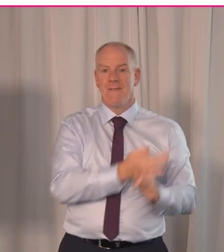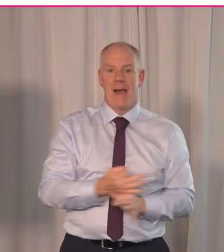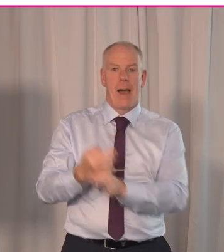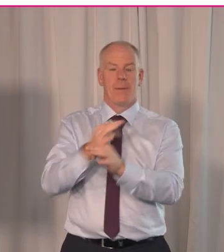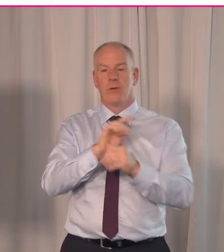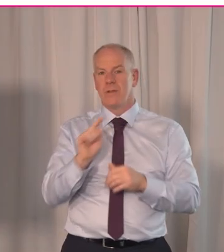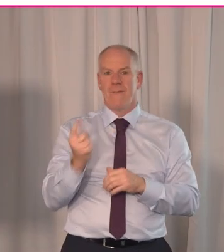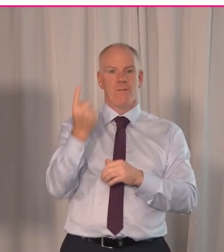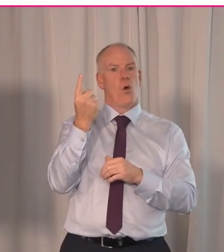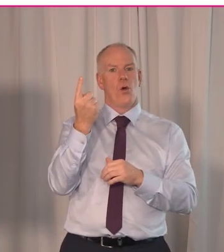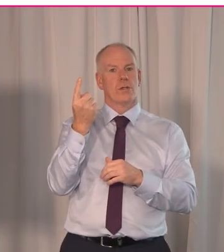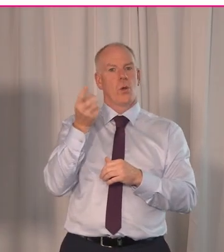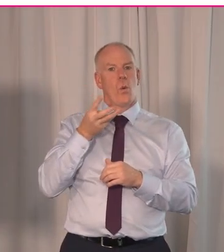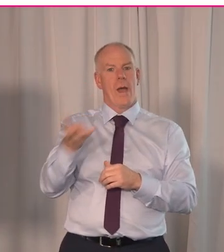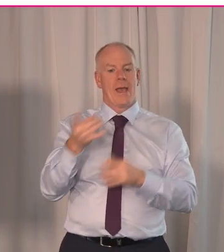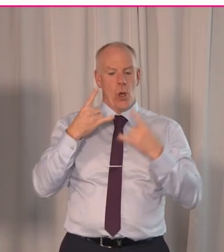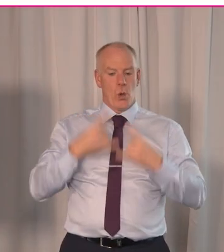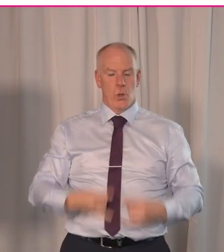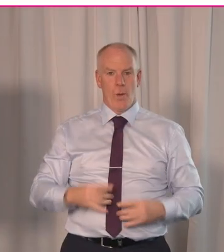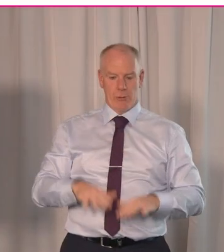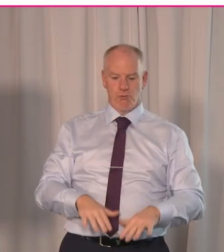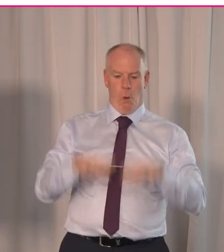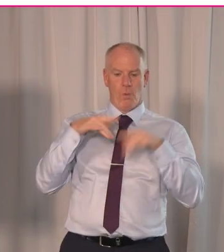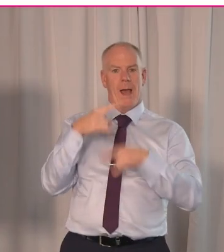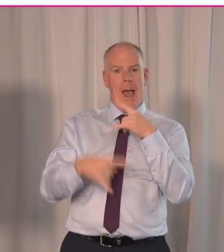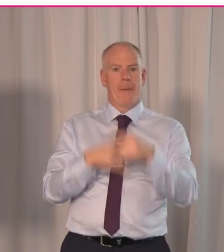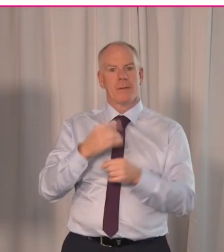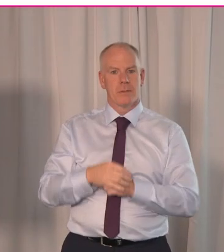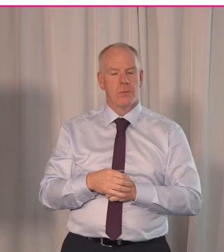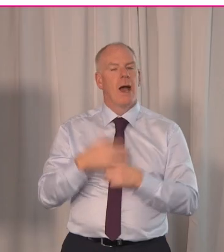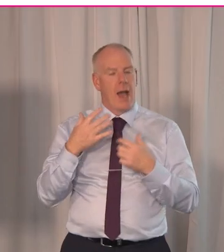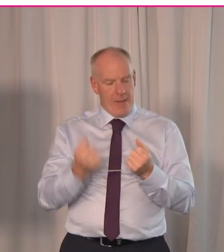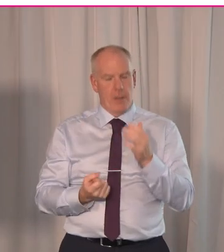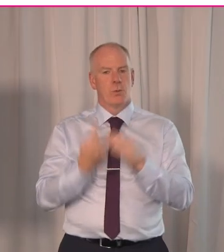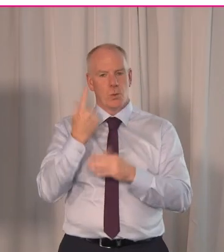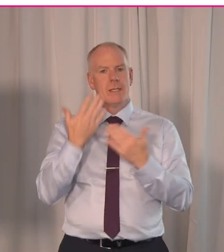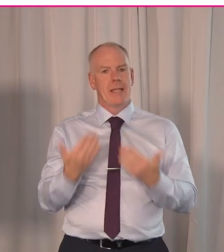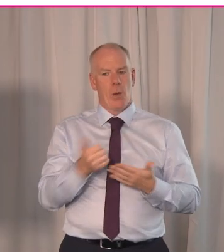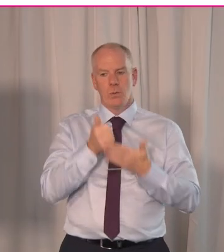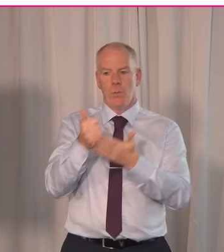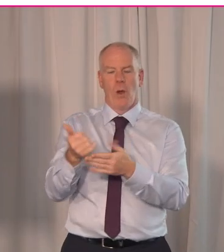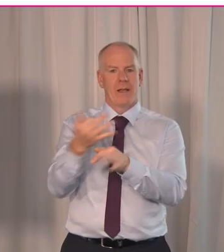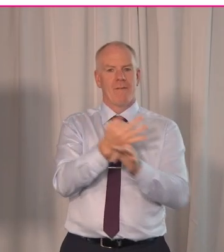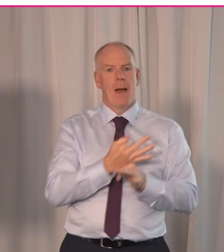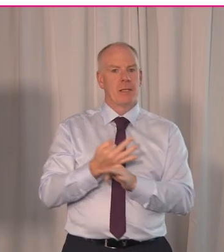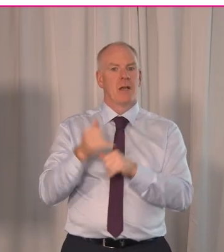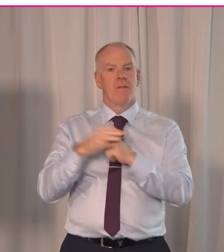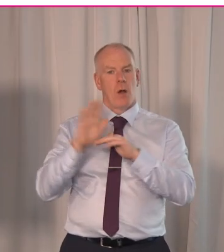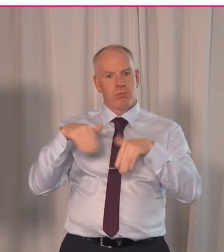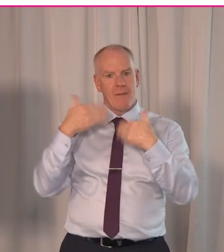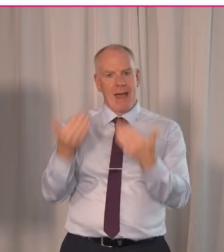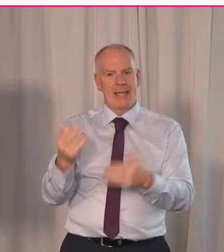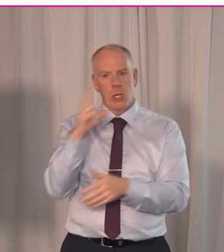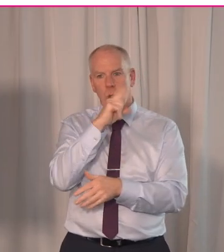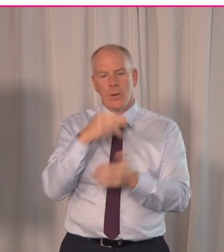principal context in which human development takes place. So we have a real opportunity to support families in how we provide the news that their child